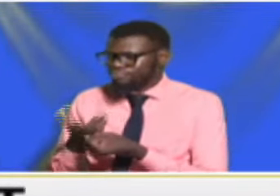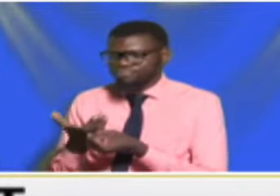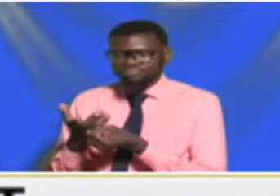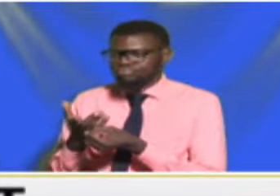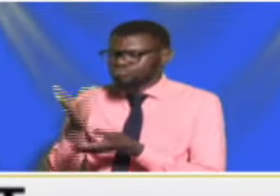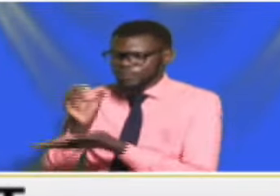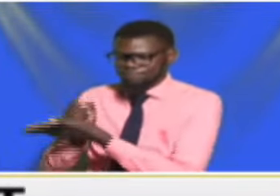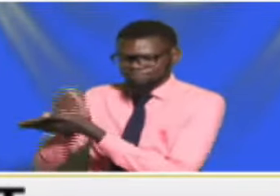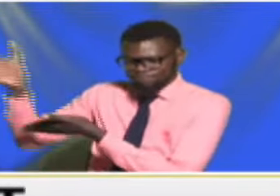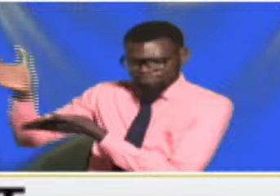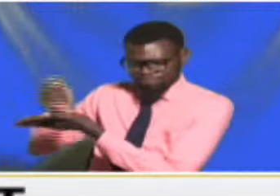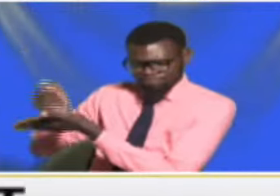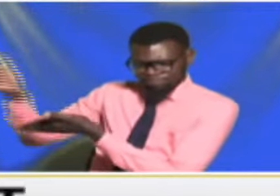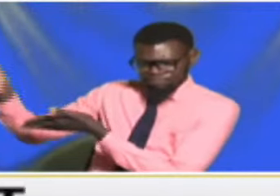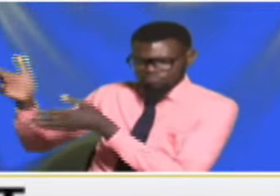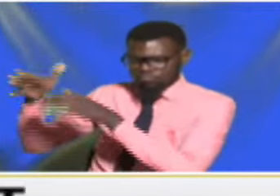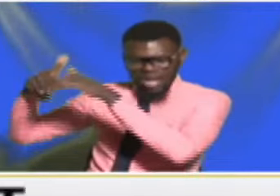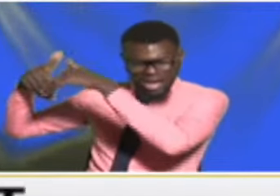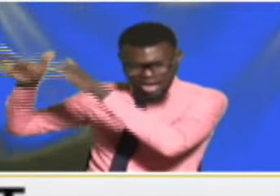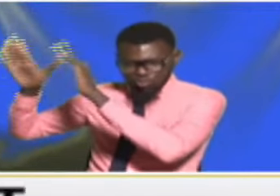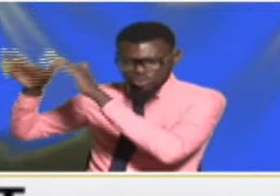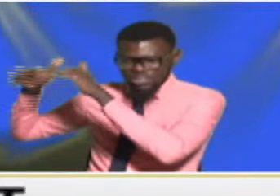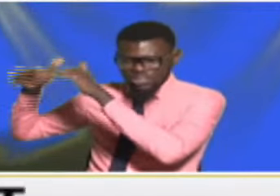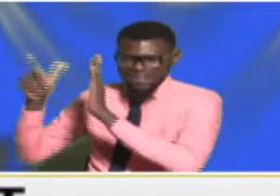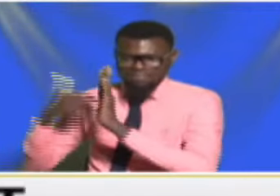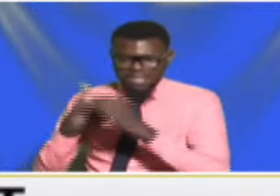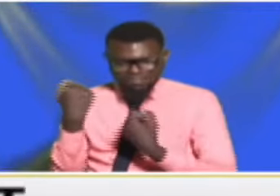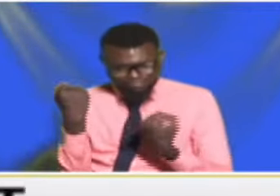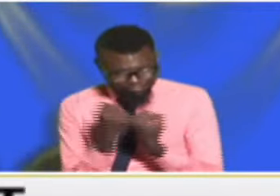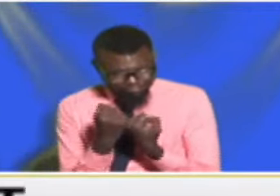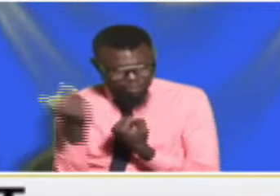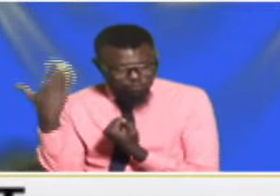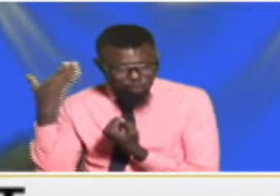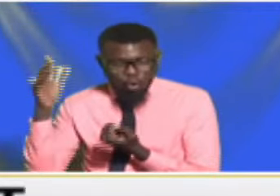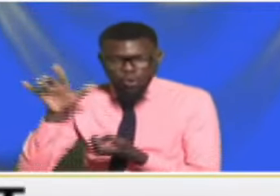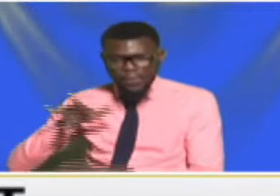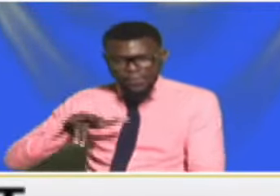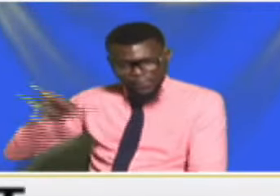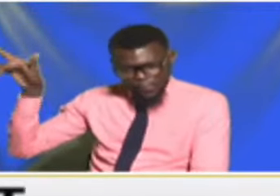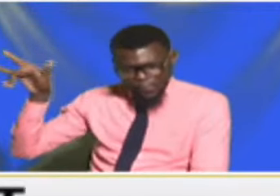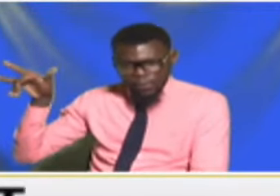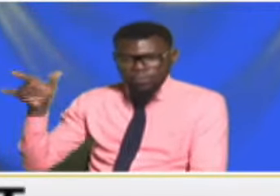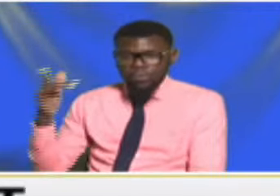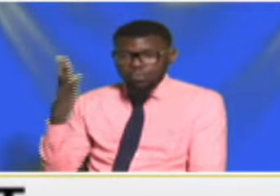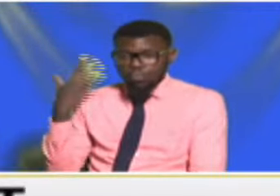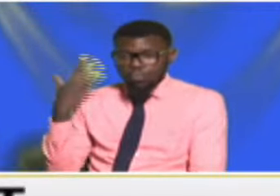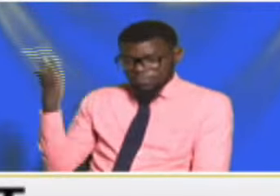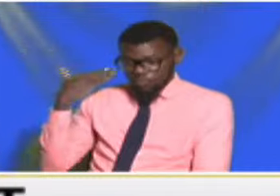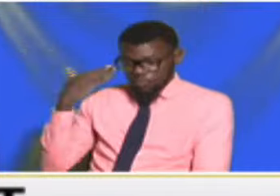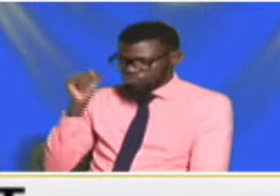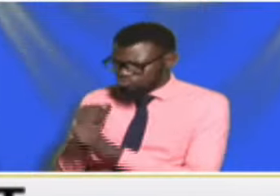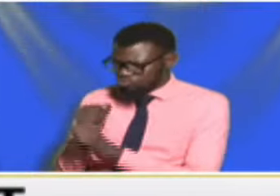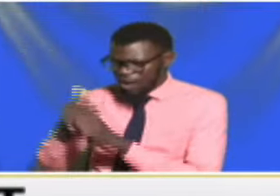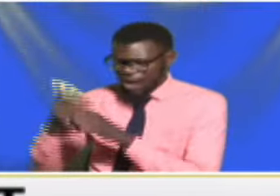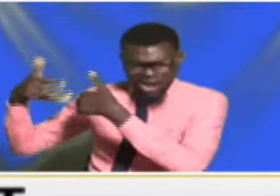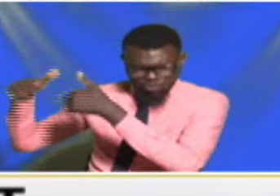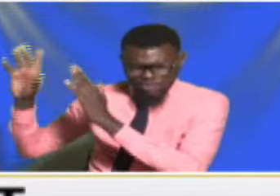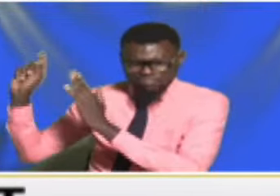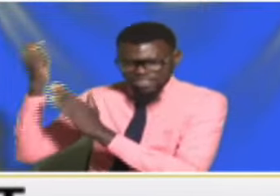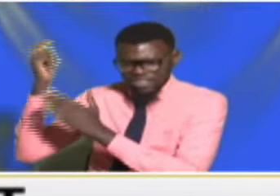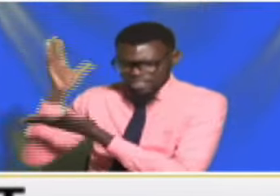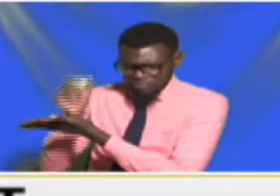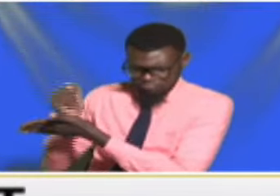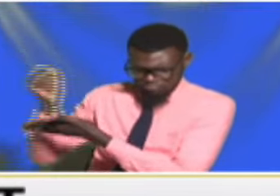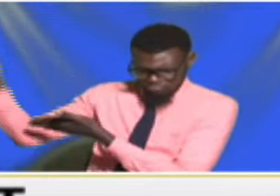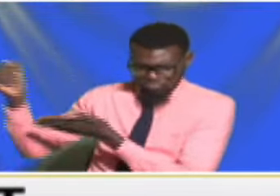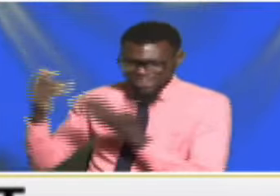I intentionally supported them to leave the country because we got them jobs outside Kenya. So I am